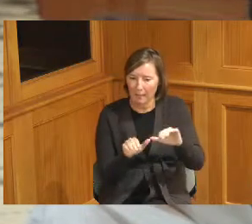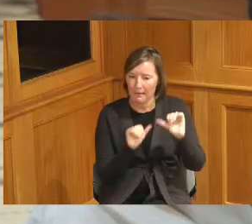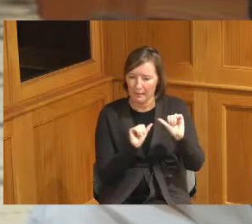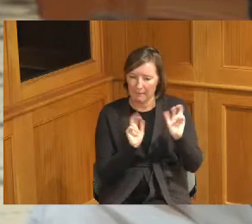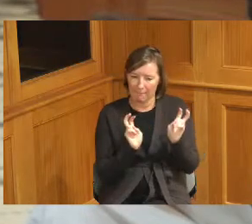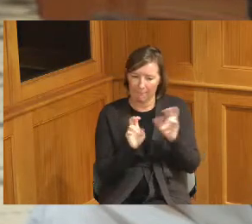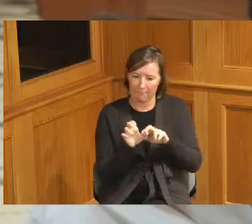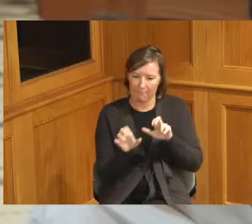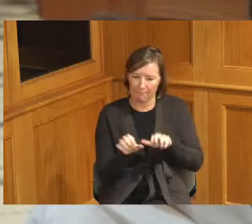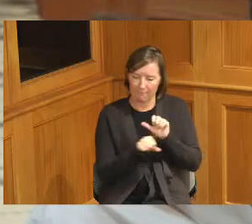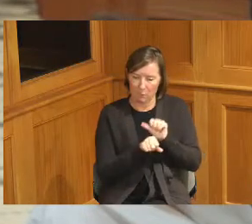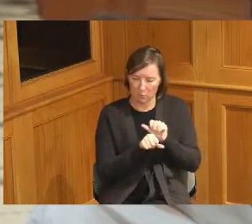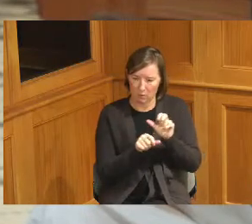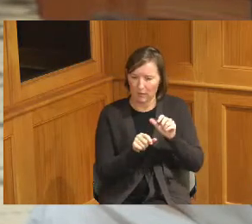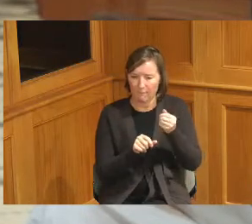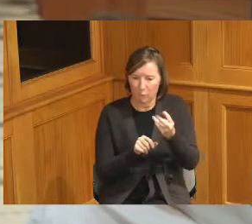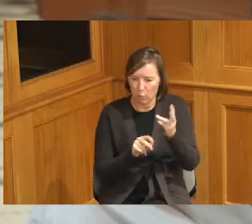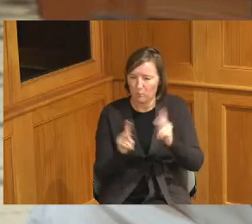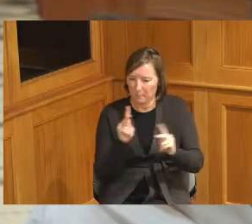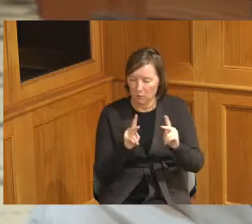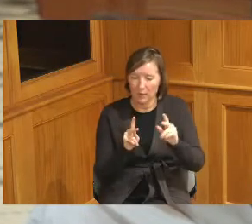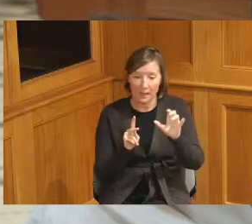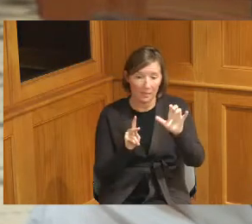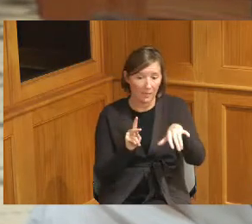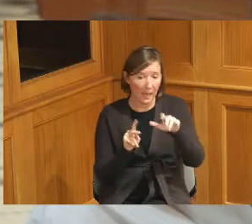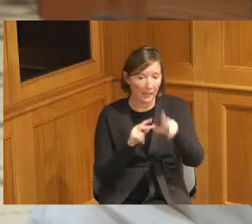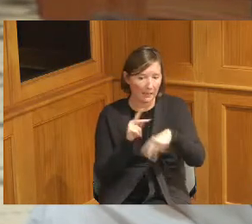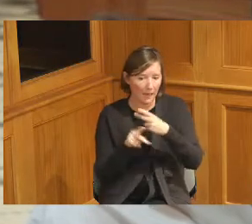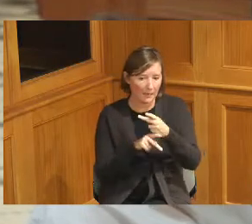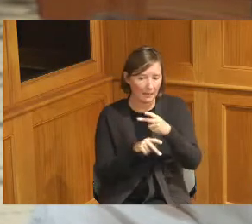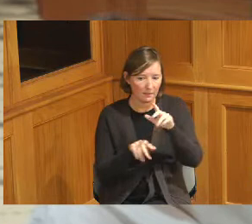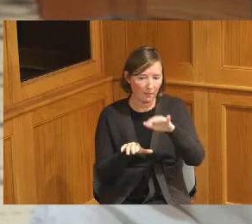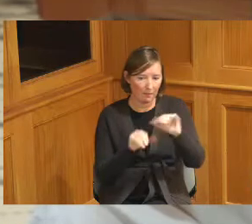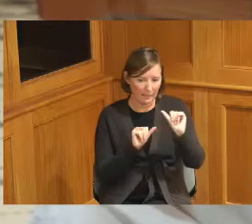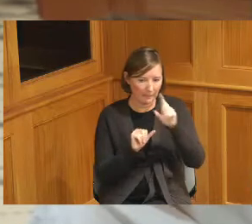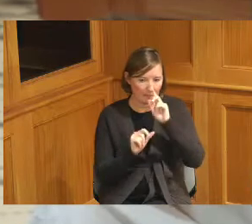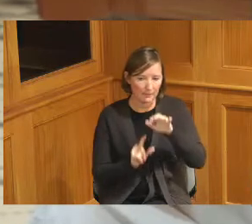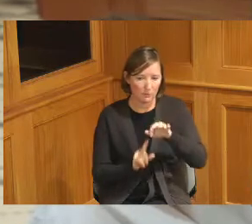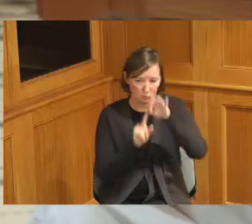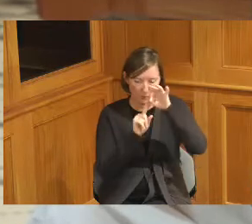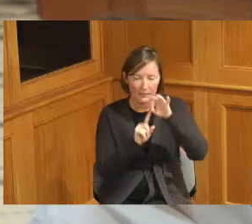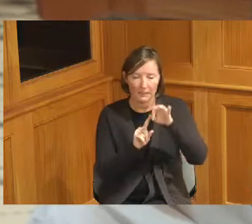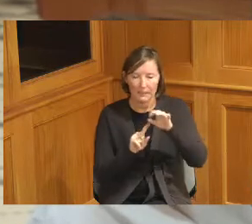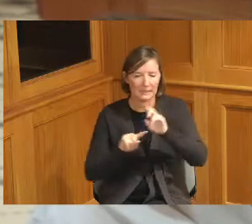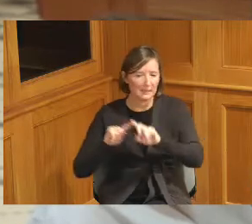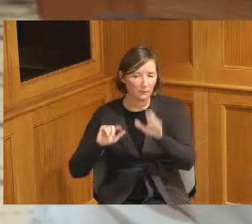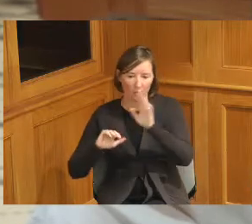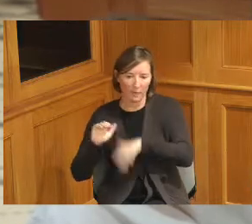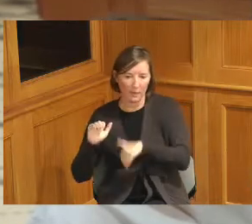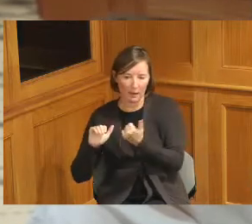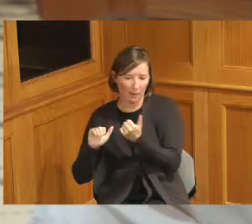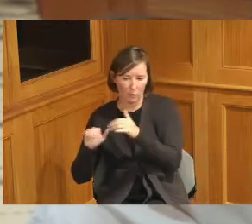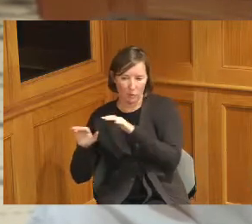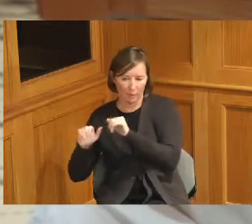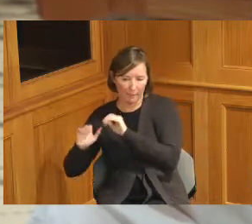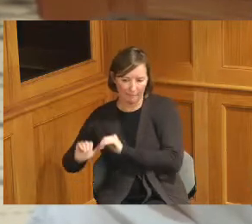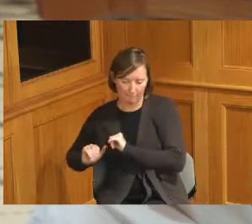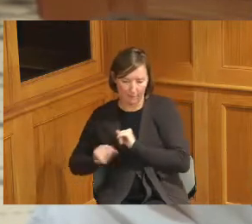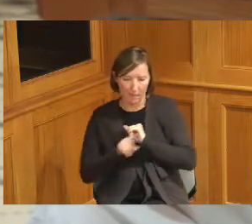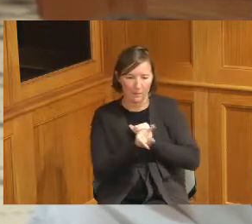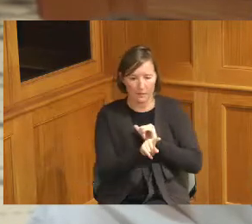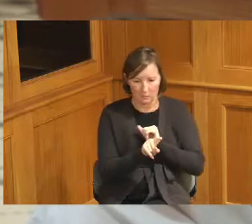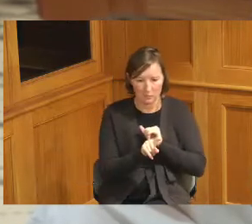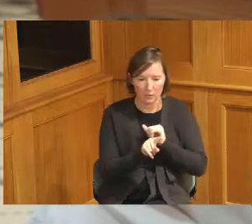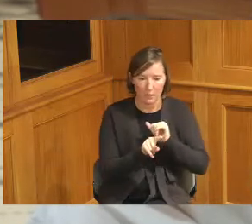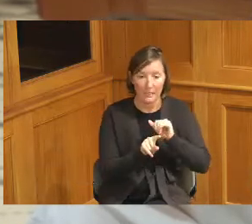And one of the unique things about that leave is that, unlike family medical leave or parental leave, it applies the first day